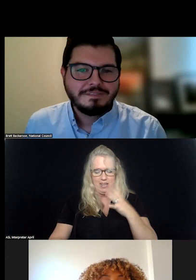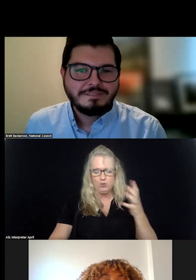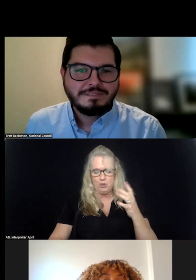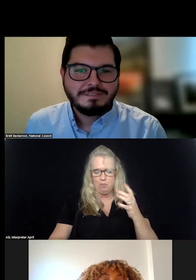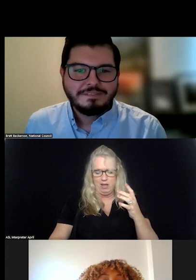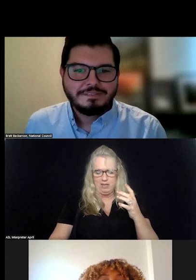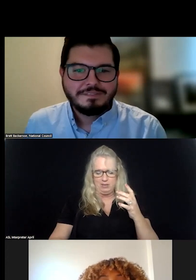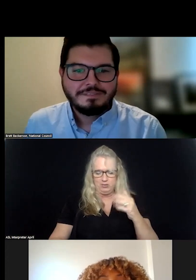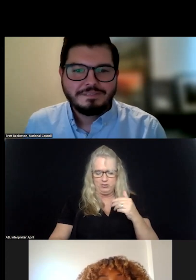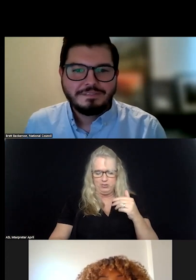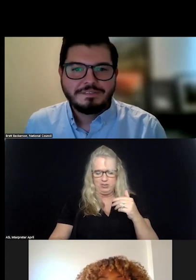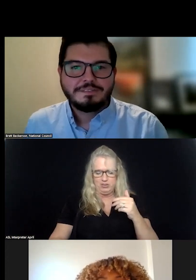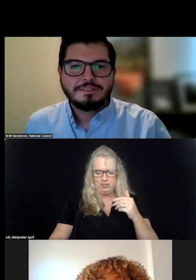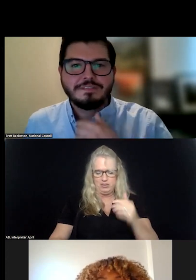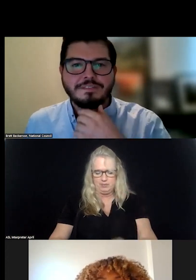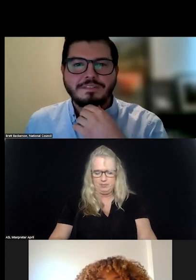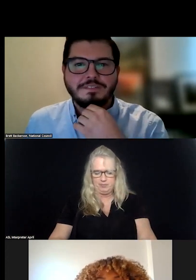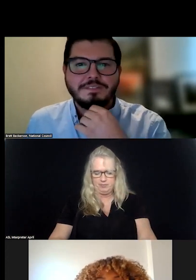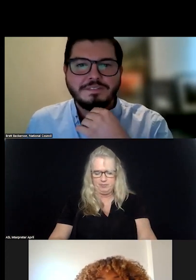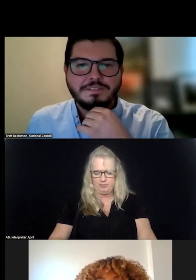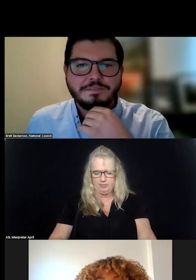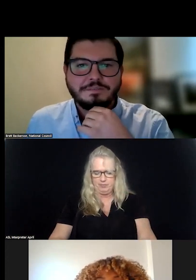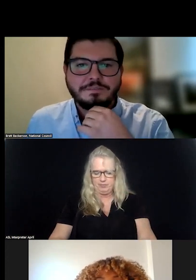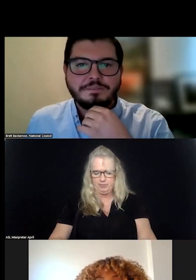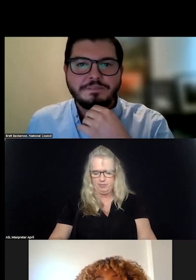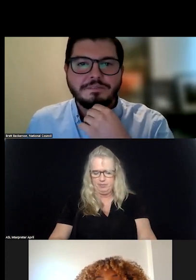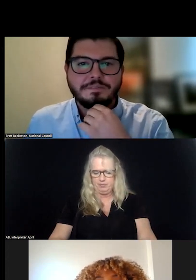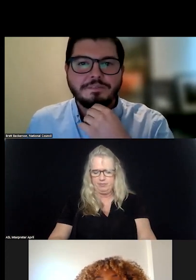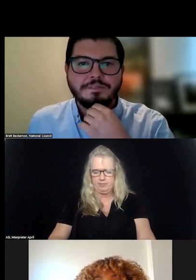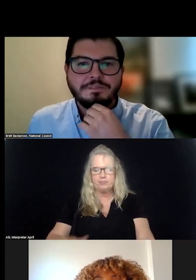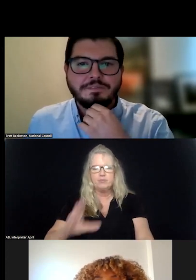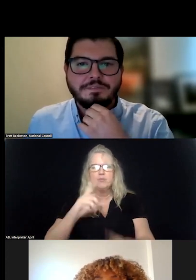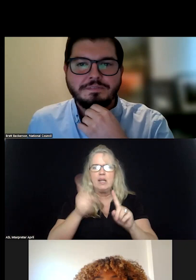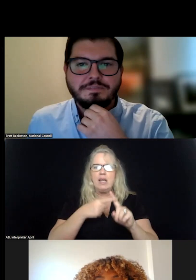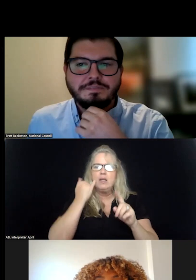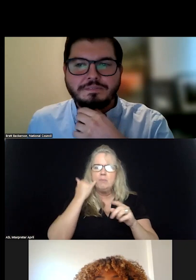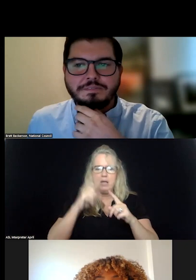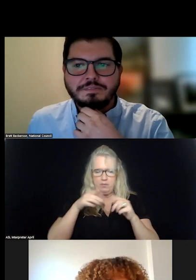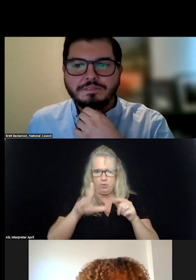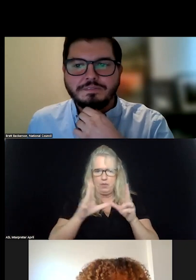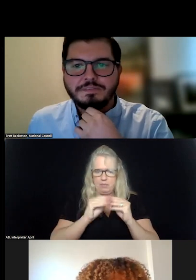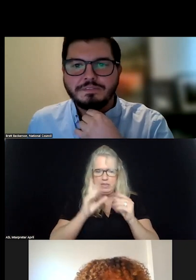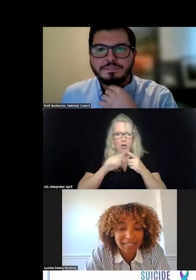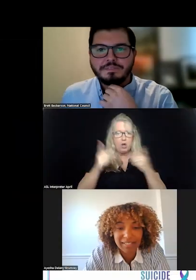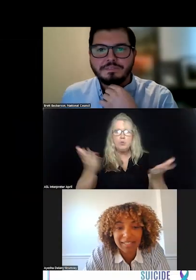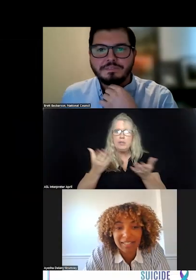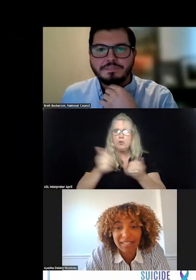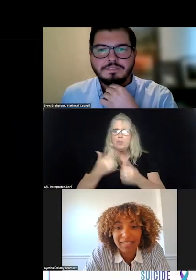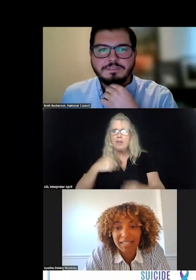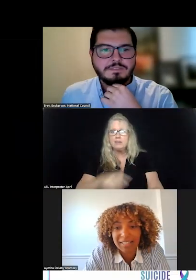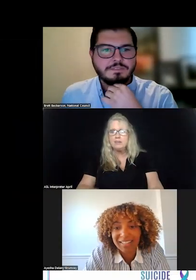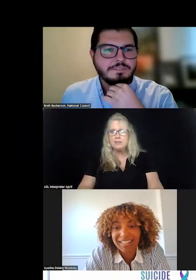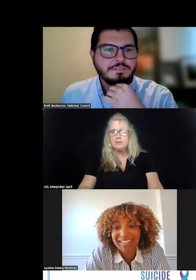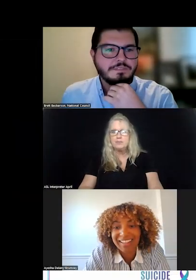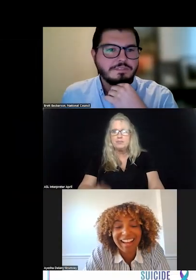much. I'm going to bring up our first roundtable discussant, David Dvorsny. Are you here with us?